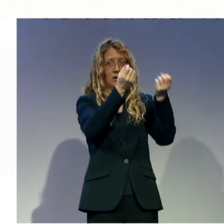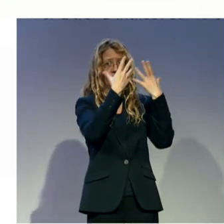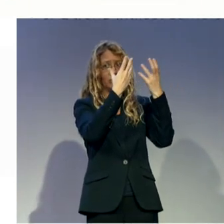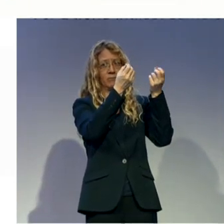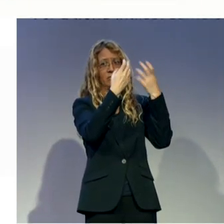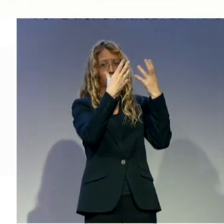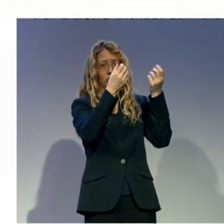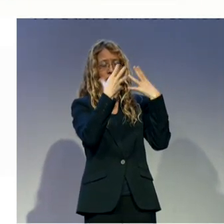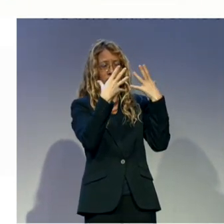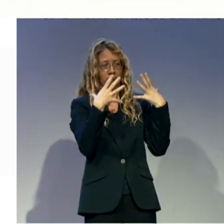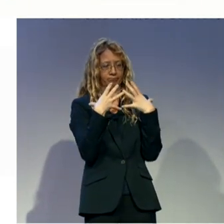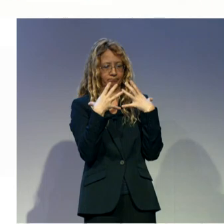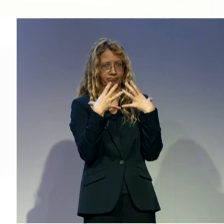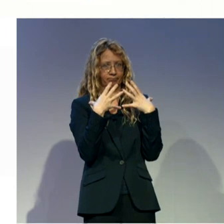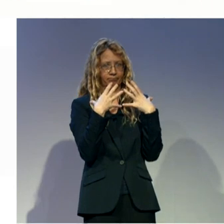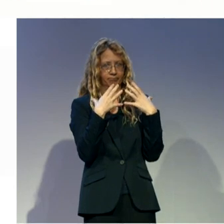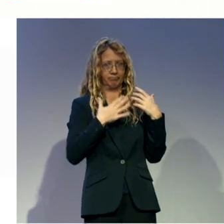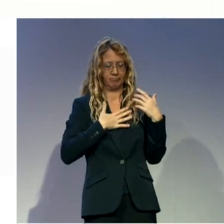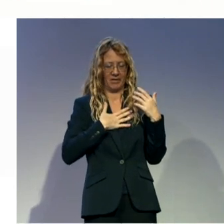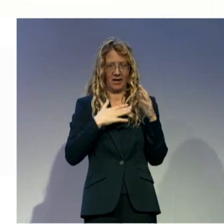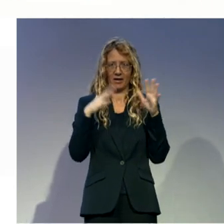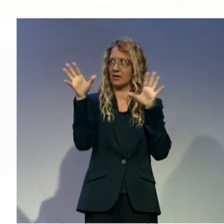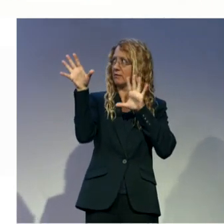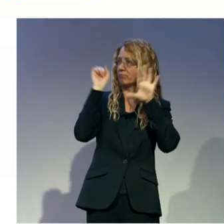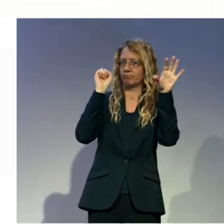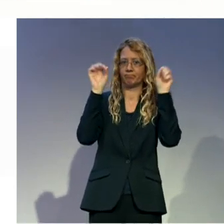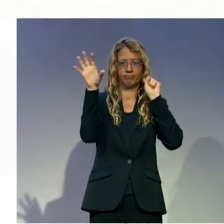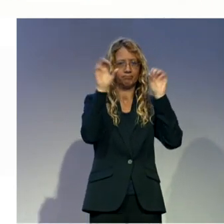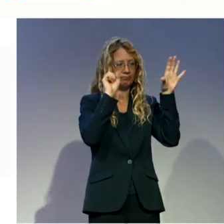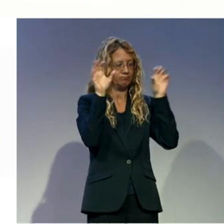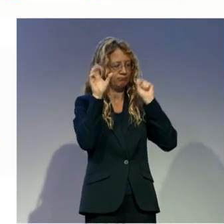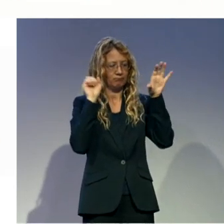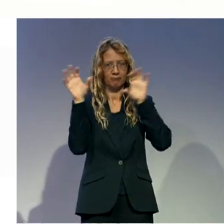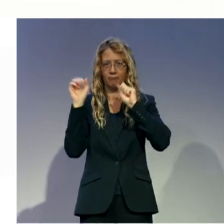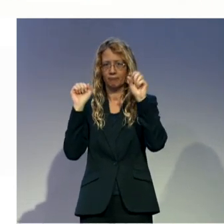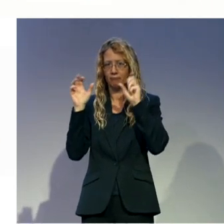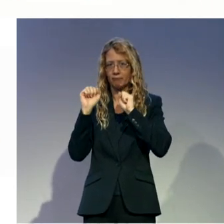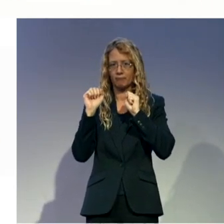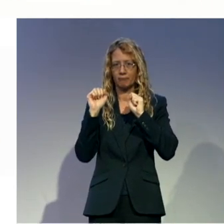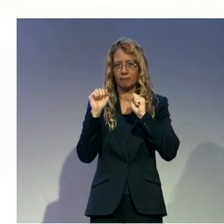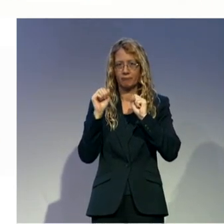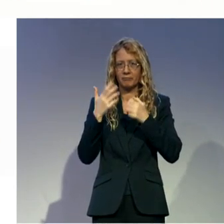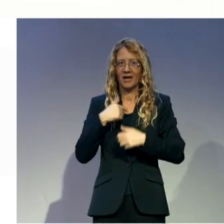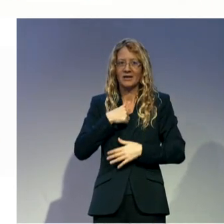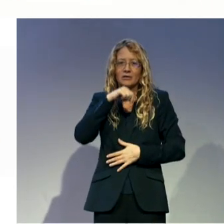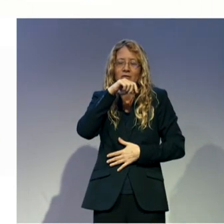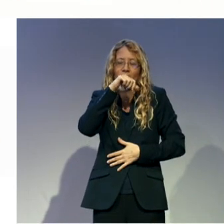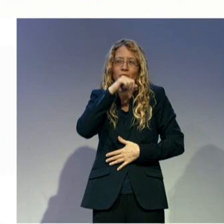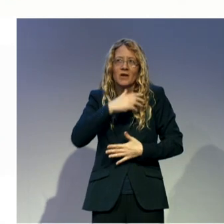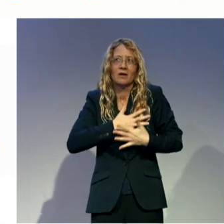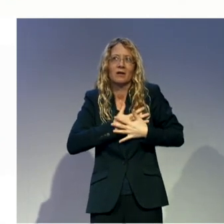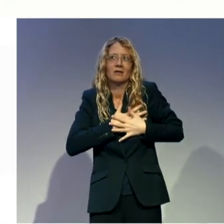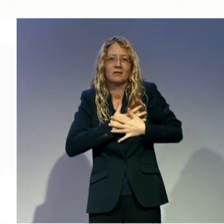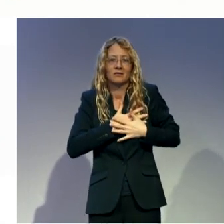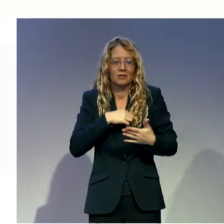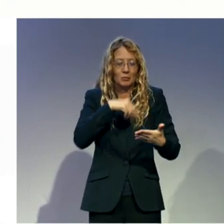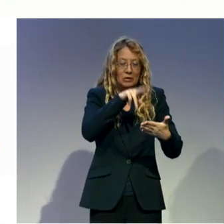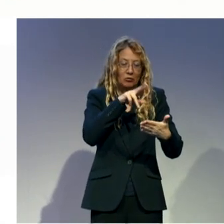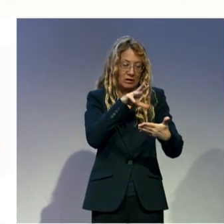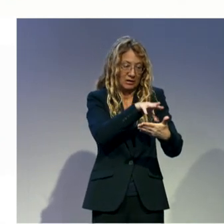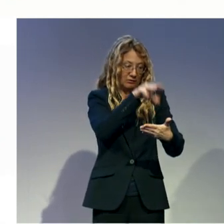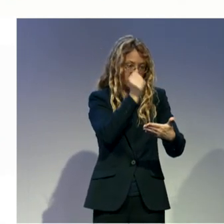interest. We read what we like to read, but we like to understand.